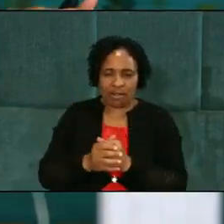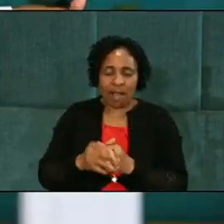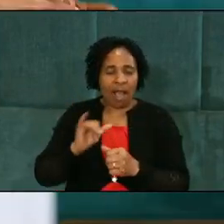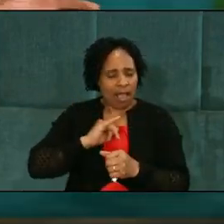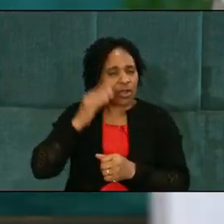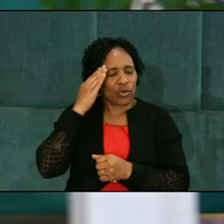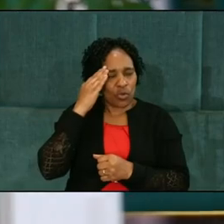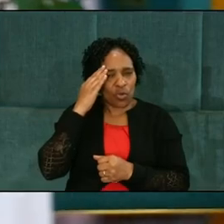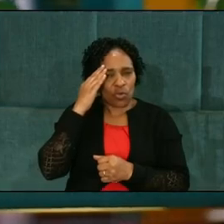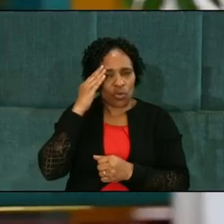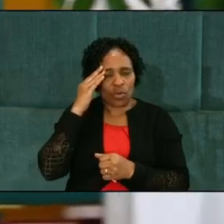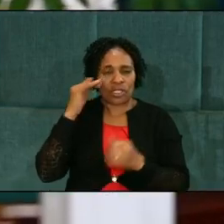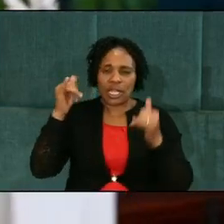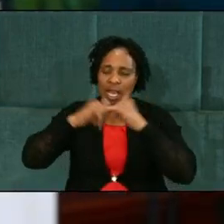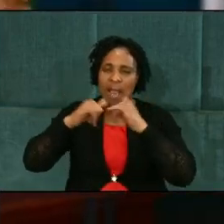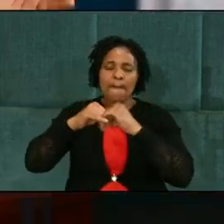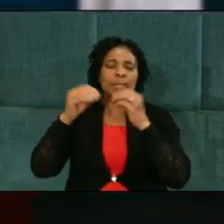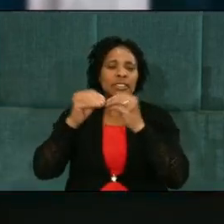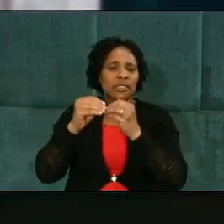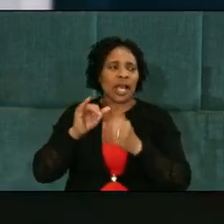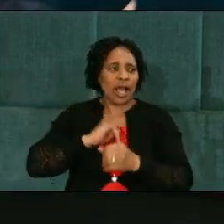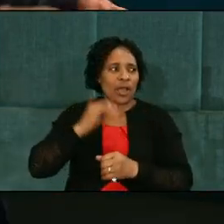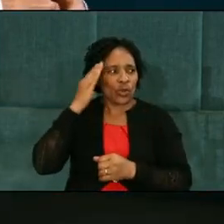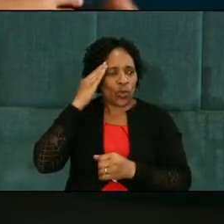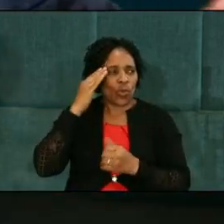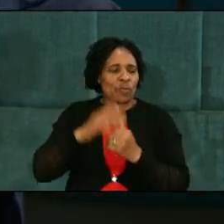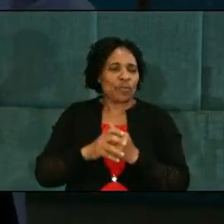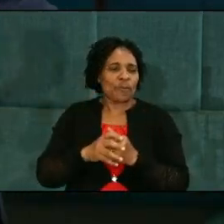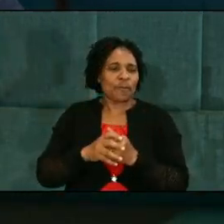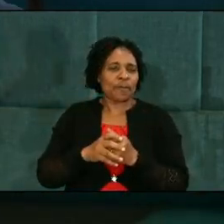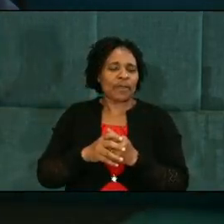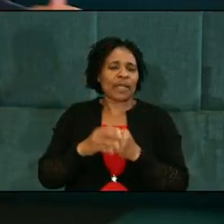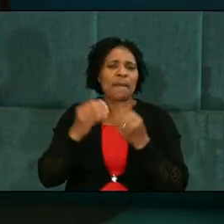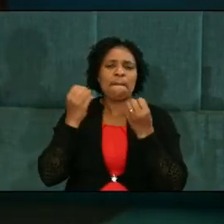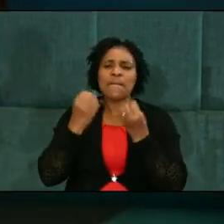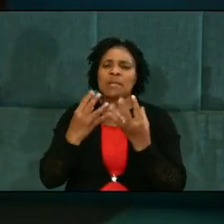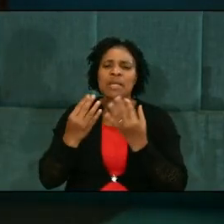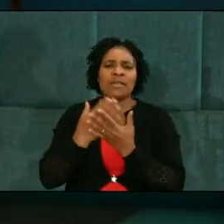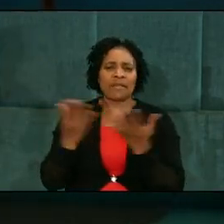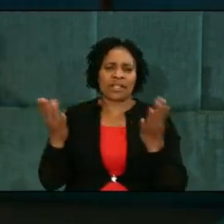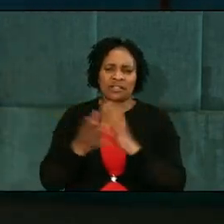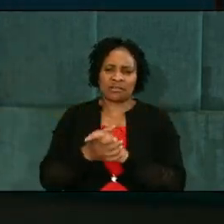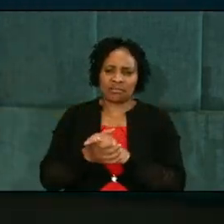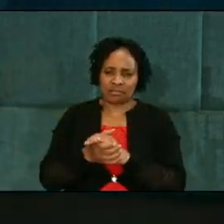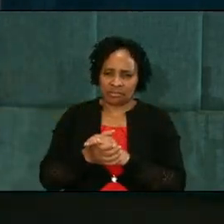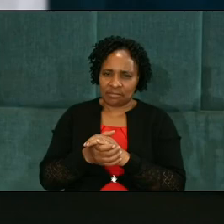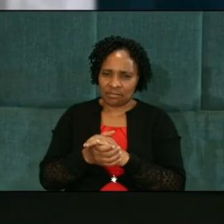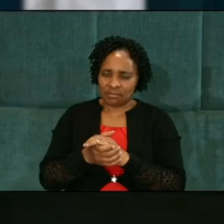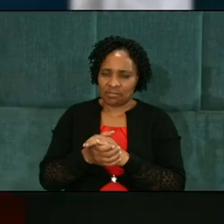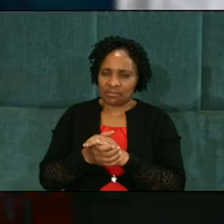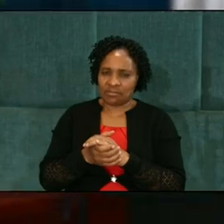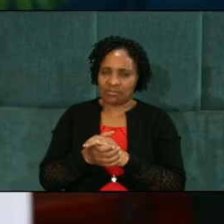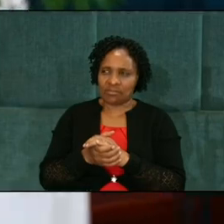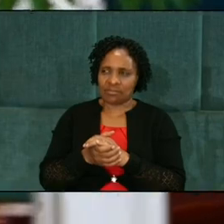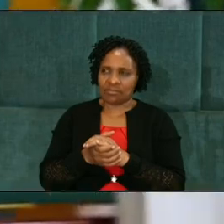know the camp meetings. I know the work that you do. Yeah?